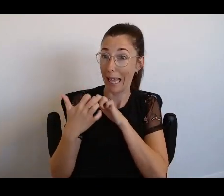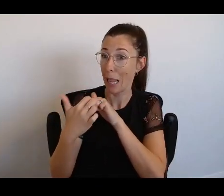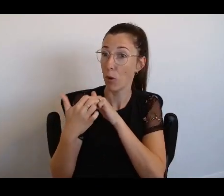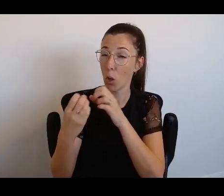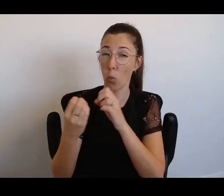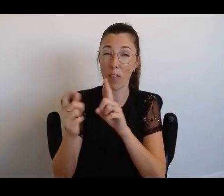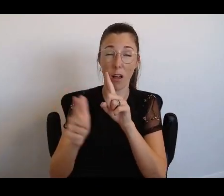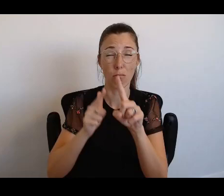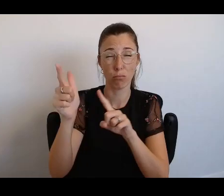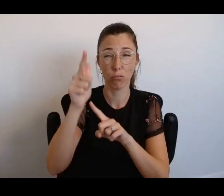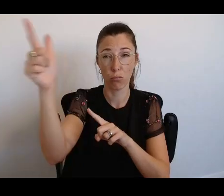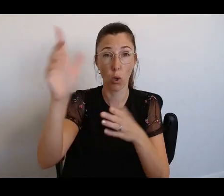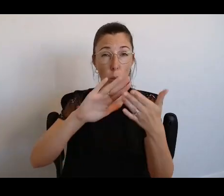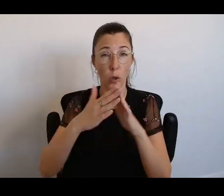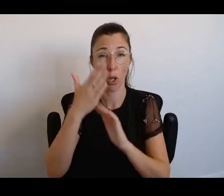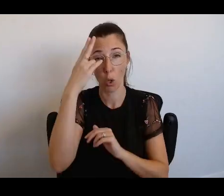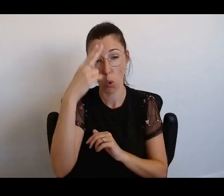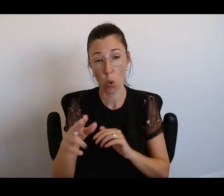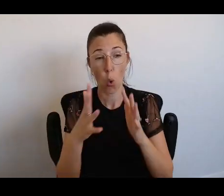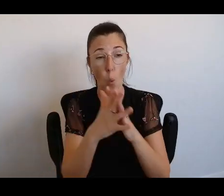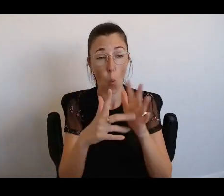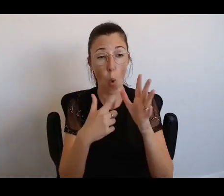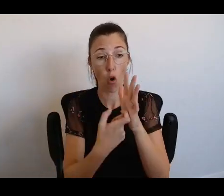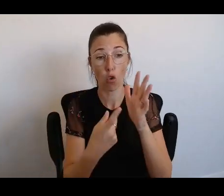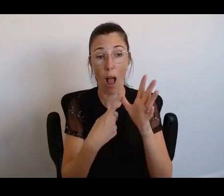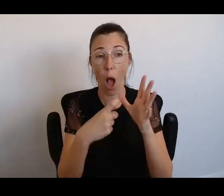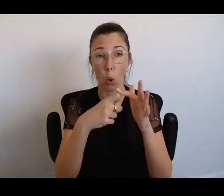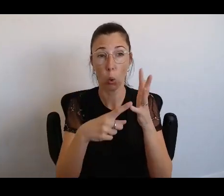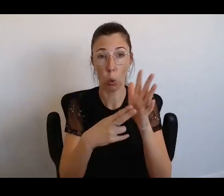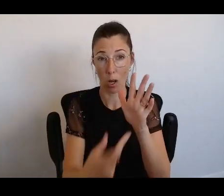community of Warrakoona. I'm just going to have a sip of water.